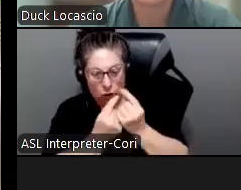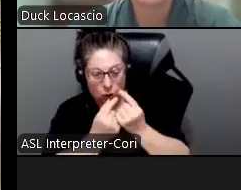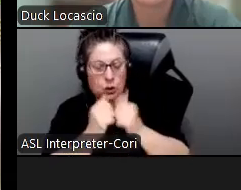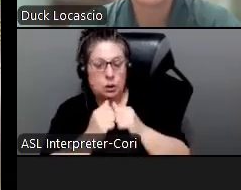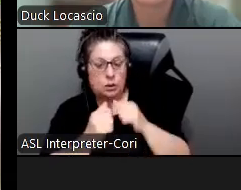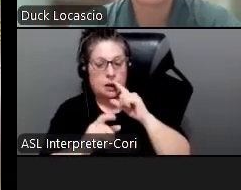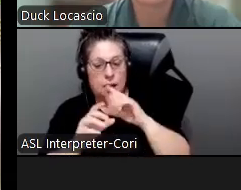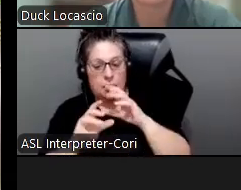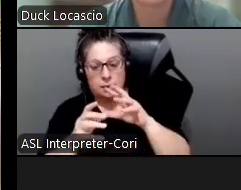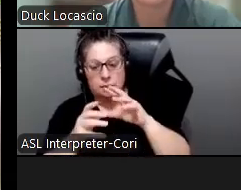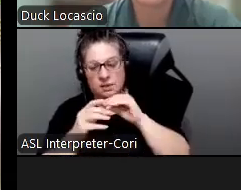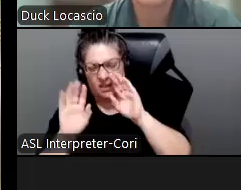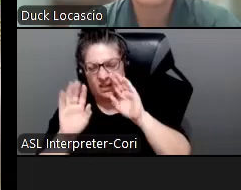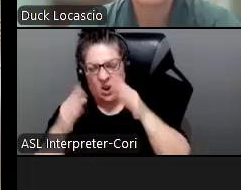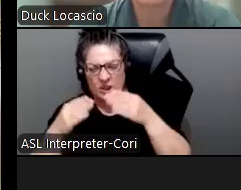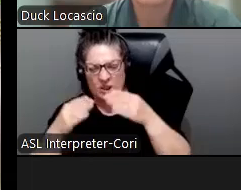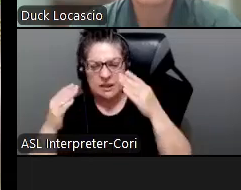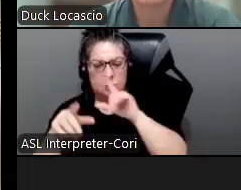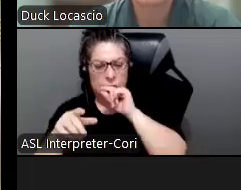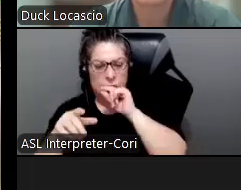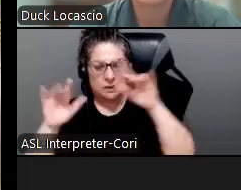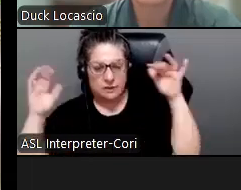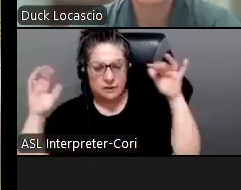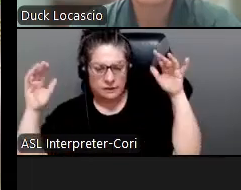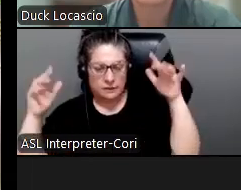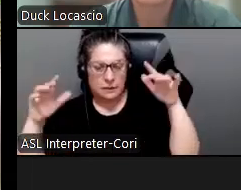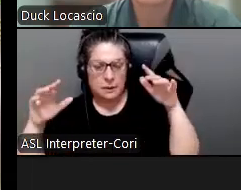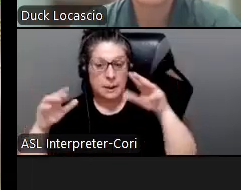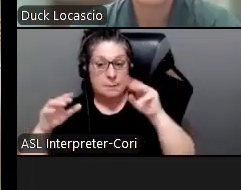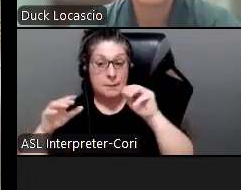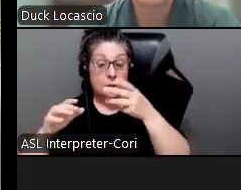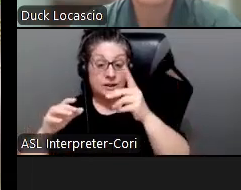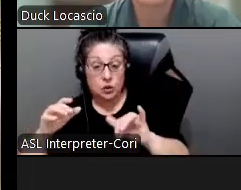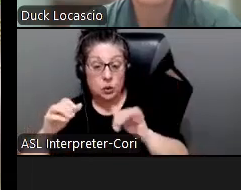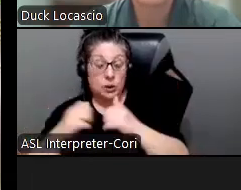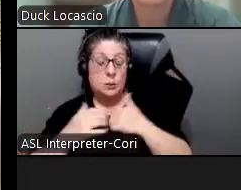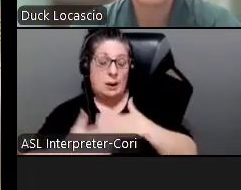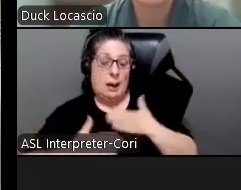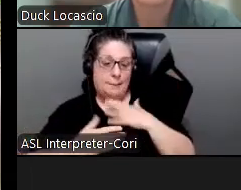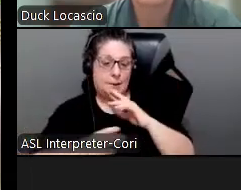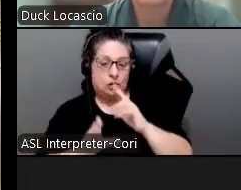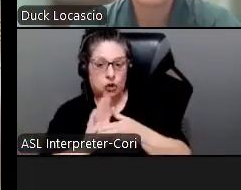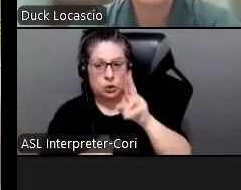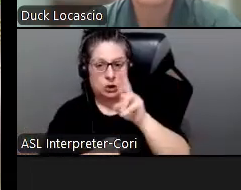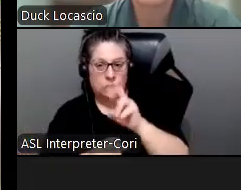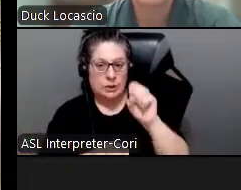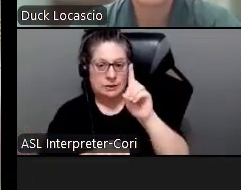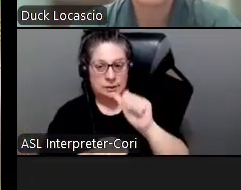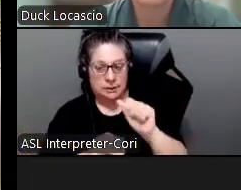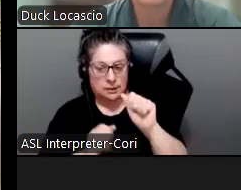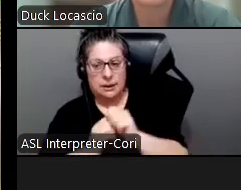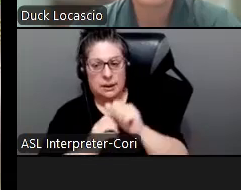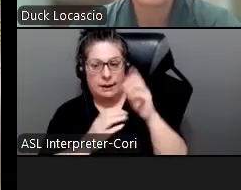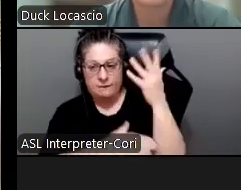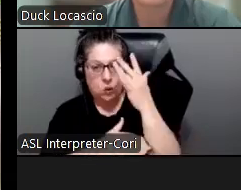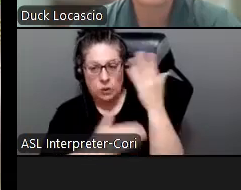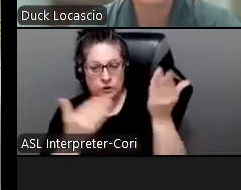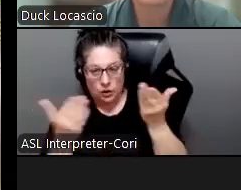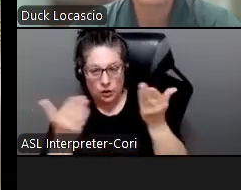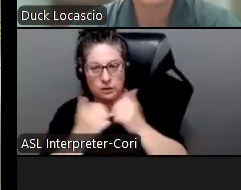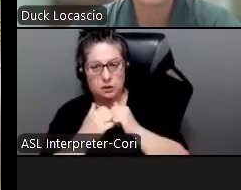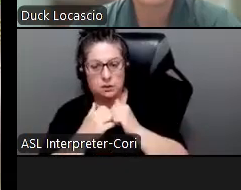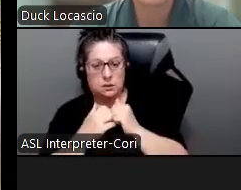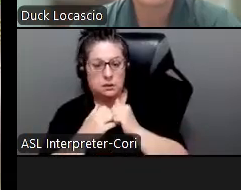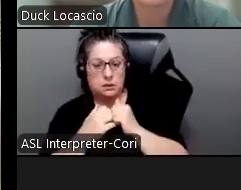migratory birds and the National Conservation Training Center, we're pleased to be joined by the USDA Forest Service